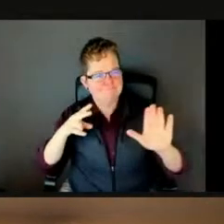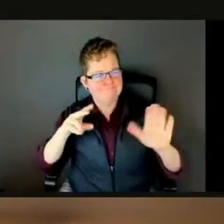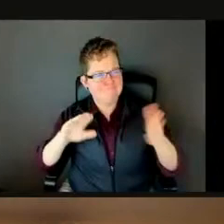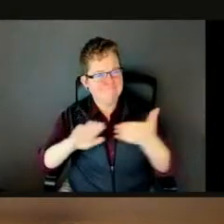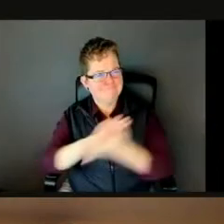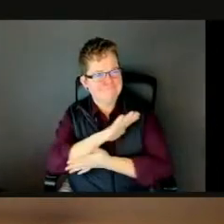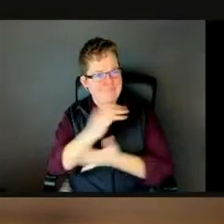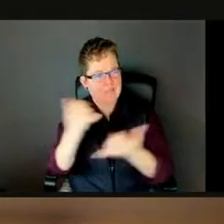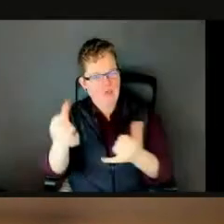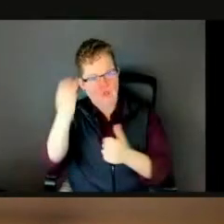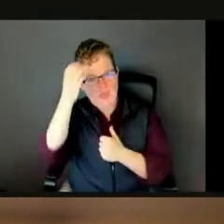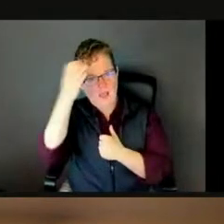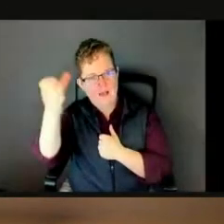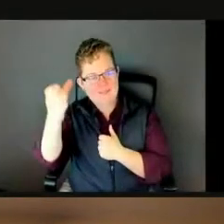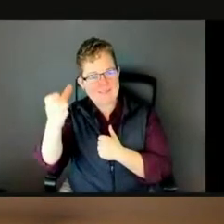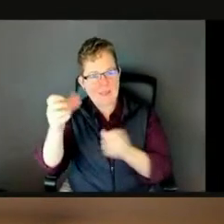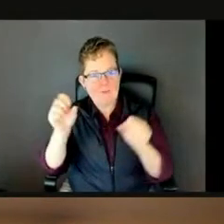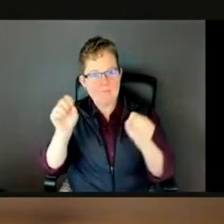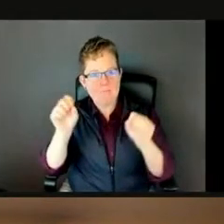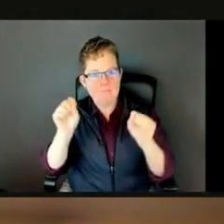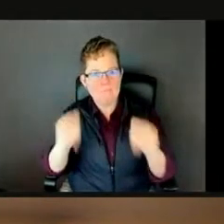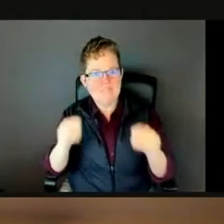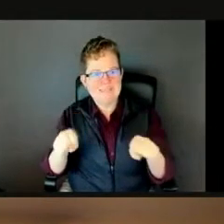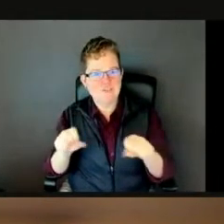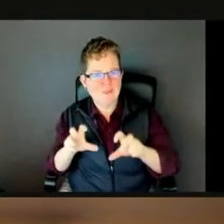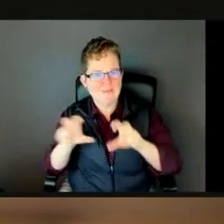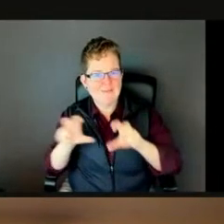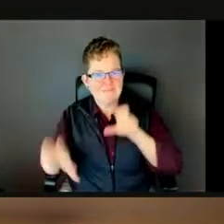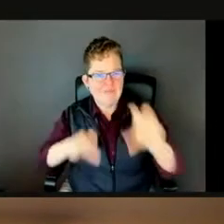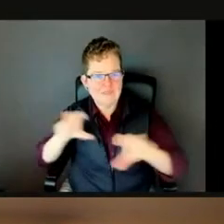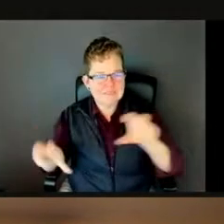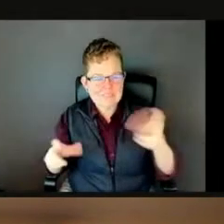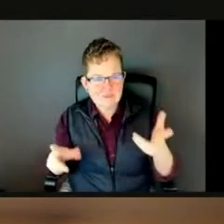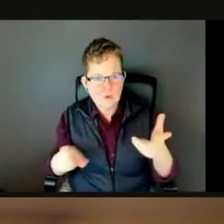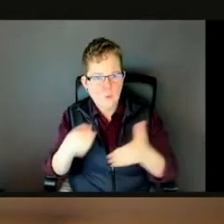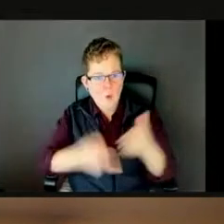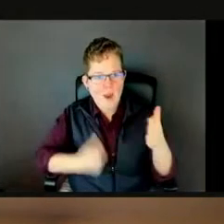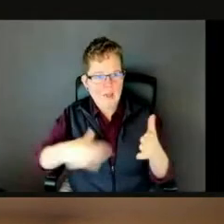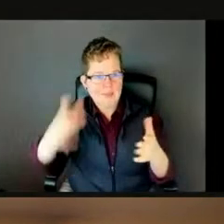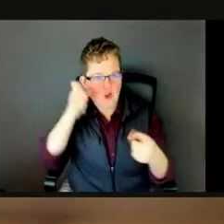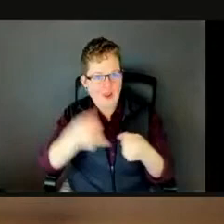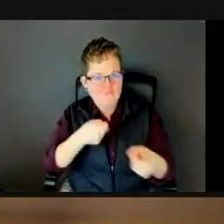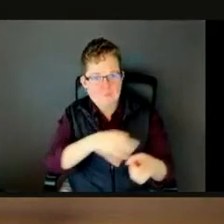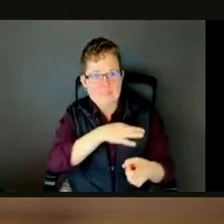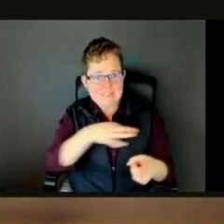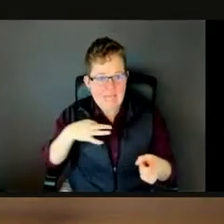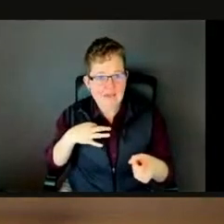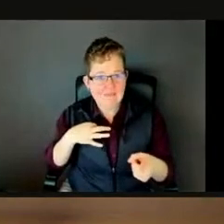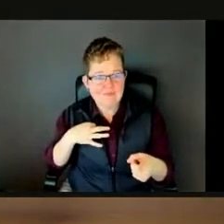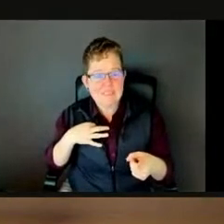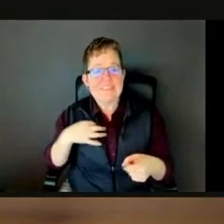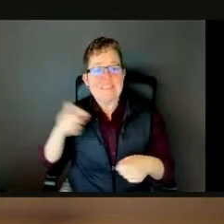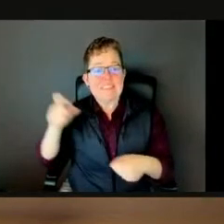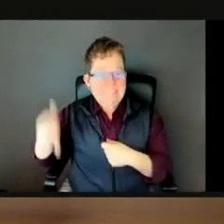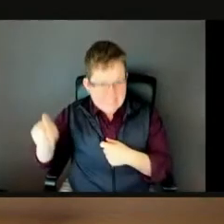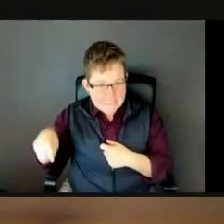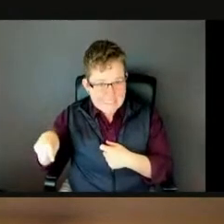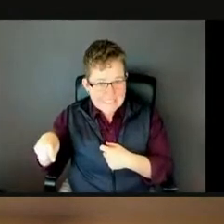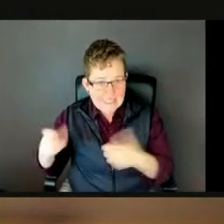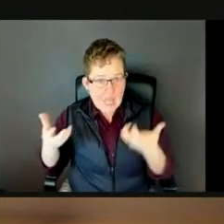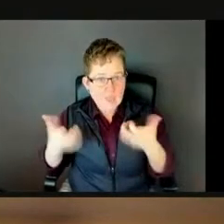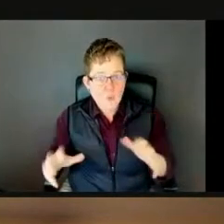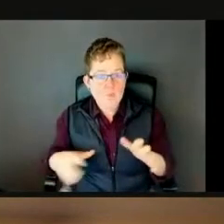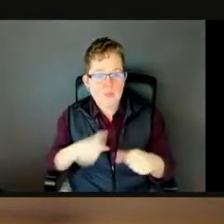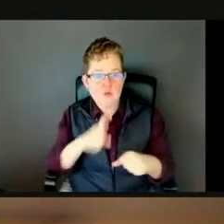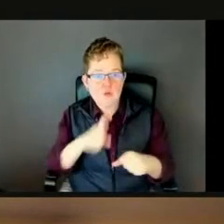the concept this is potential investments. What I'm hearing from staff is that there's a need here. I don't want this to be the